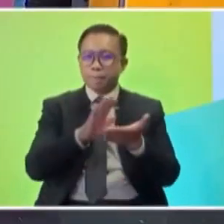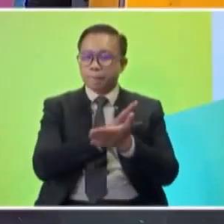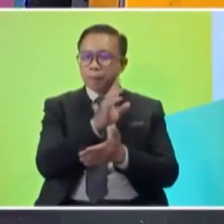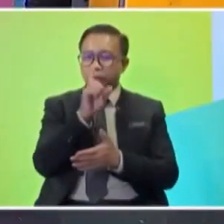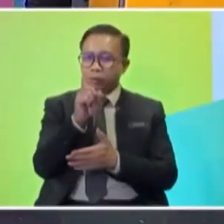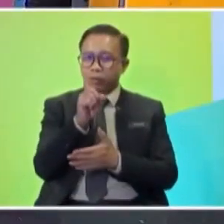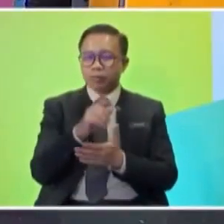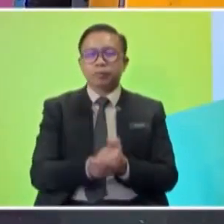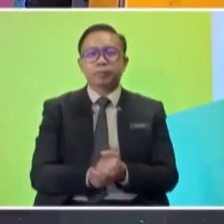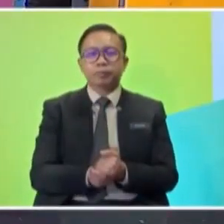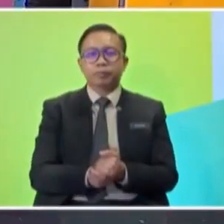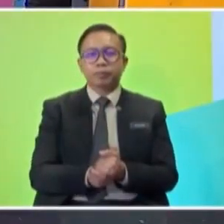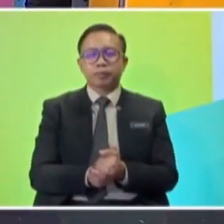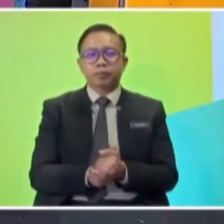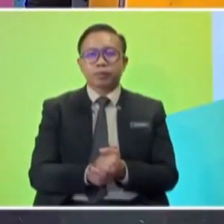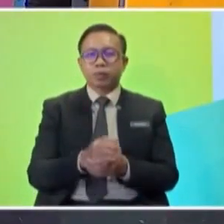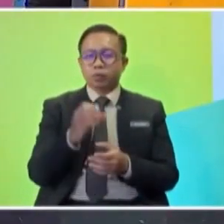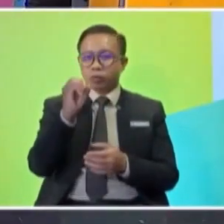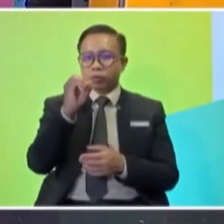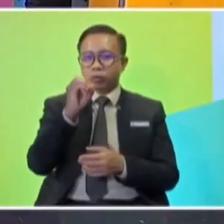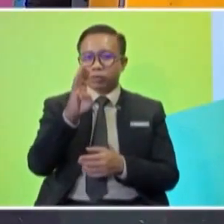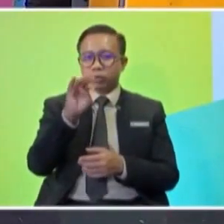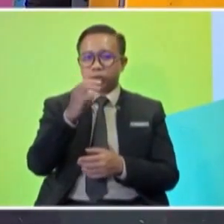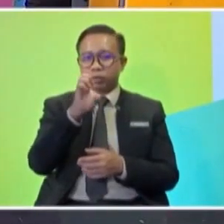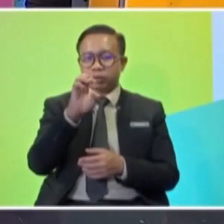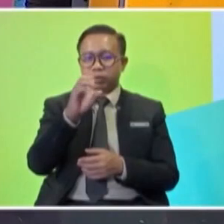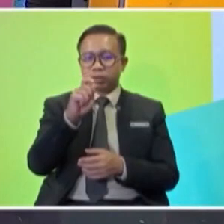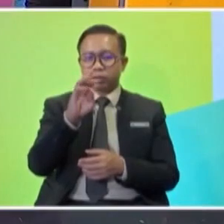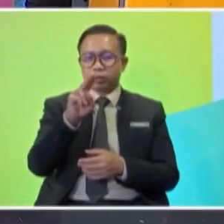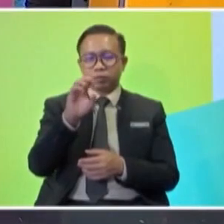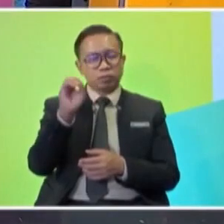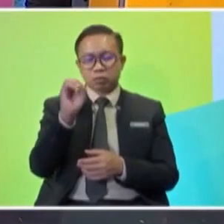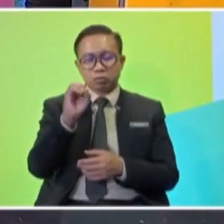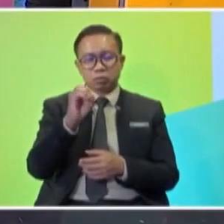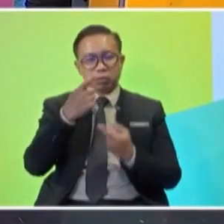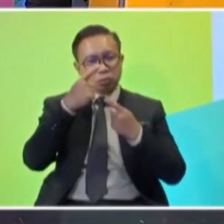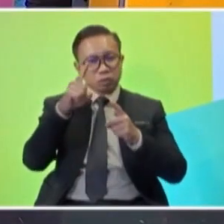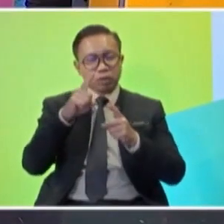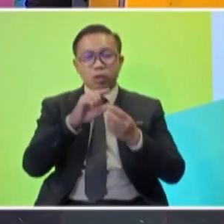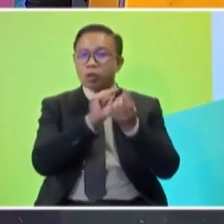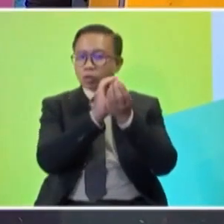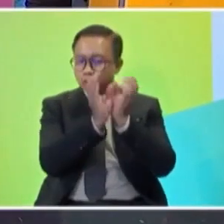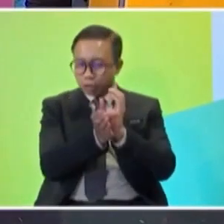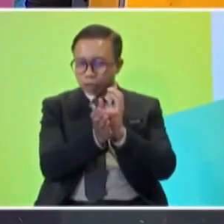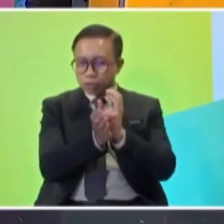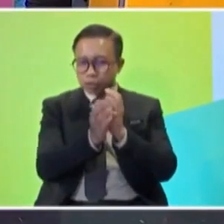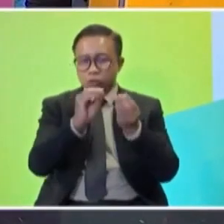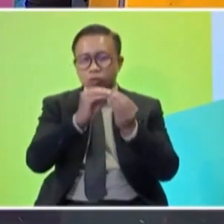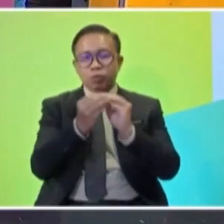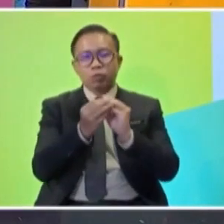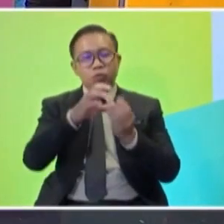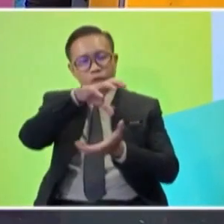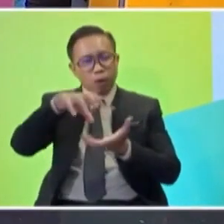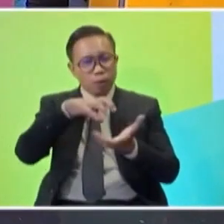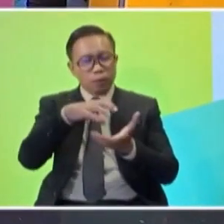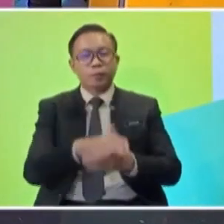paper two, yes. Paper one is objective. You won't find the answer there. Okay. So you have to convert it to a mixed number. Then only you can circle the